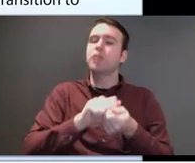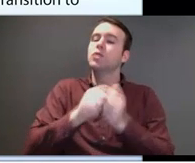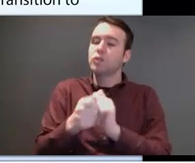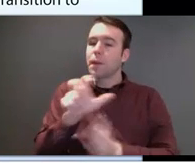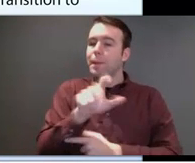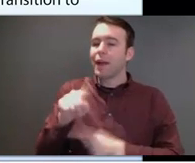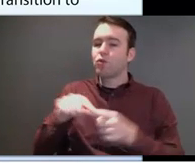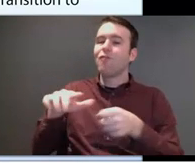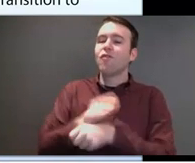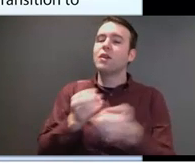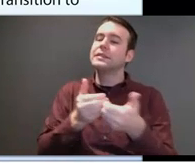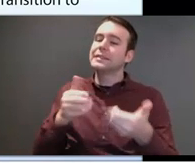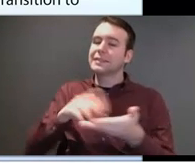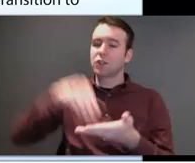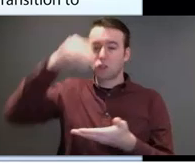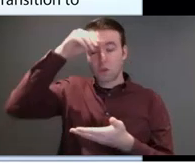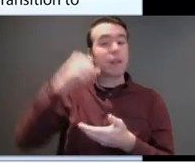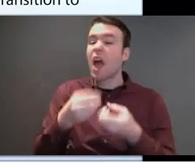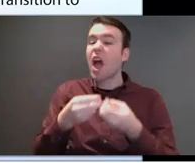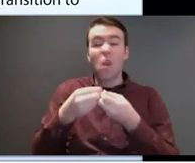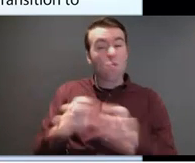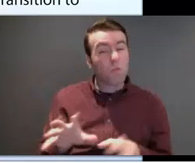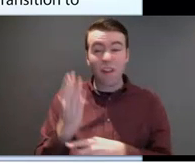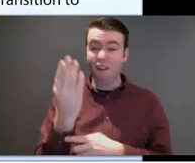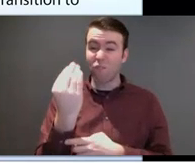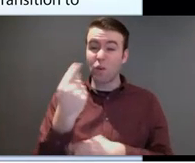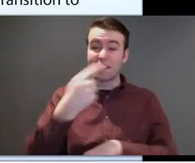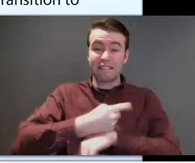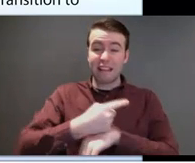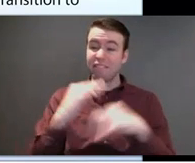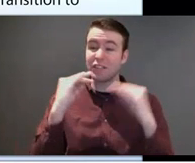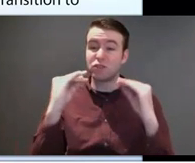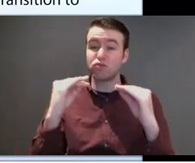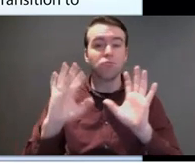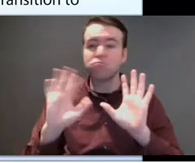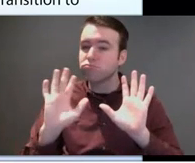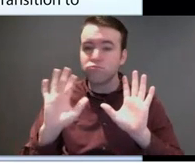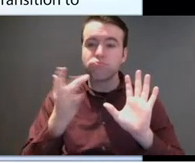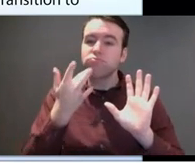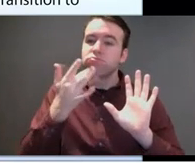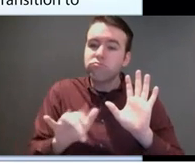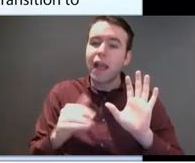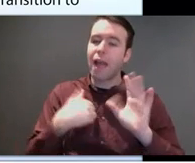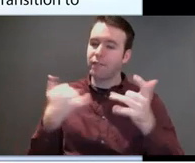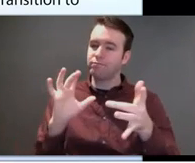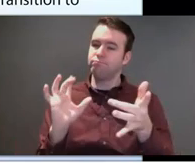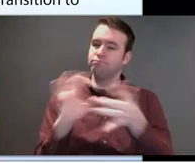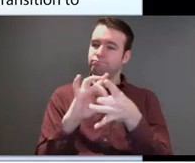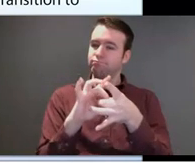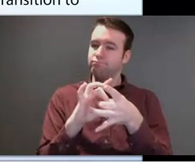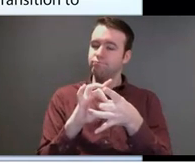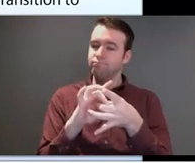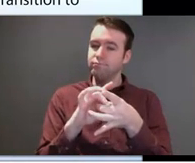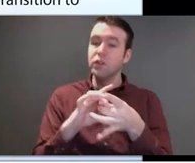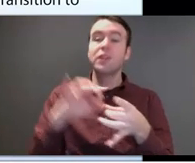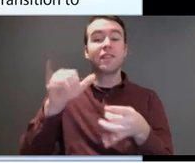learning instead of losing 14 days of instruction just because if we only have one or the other. So